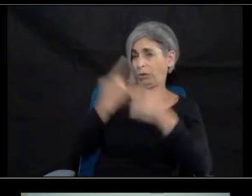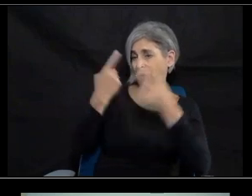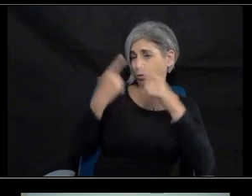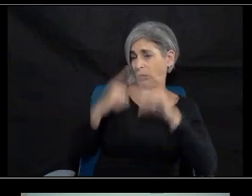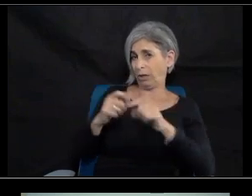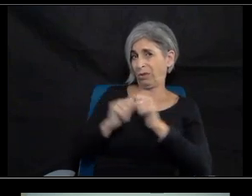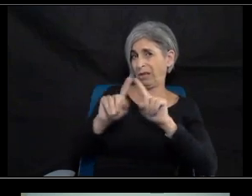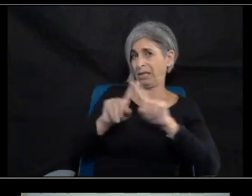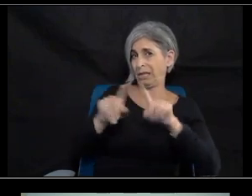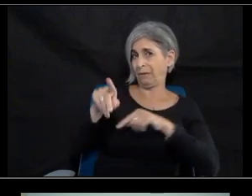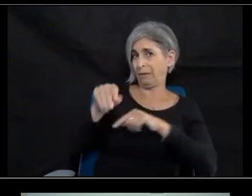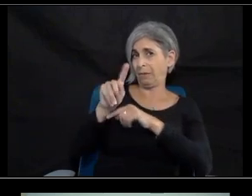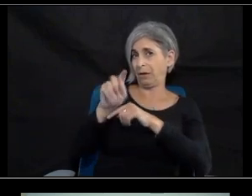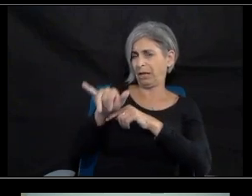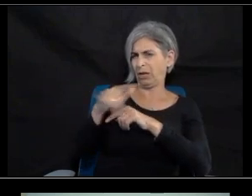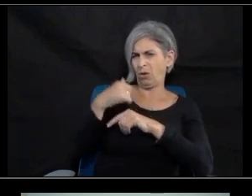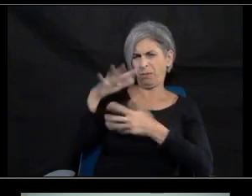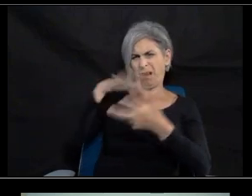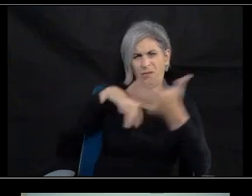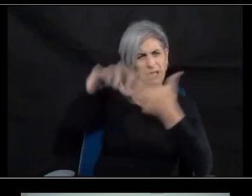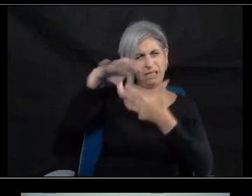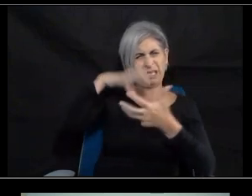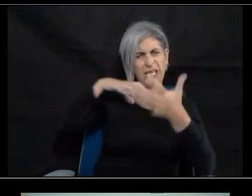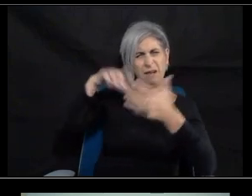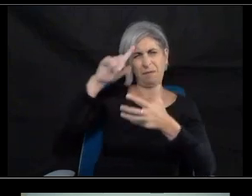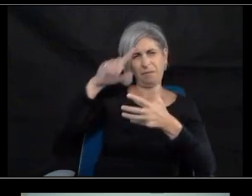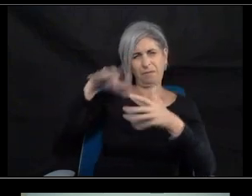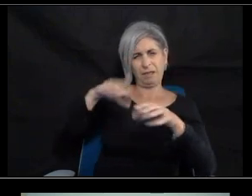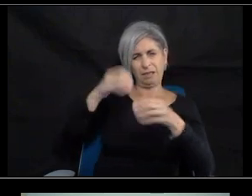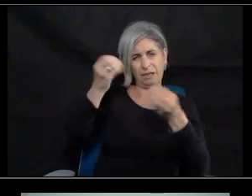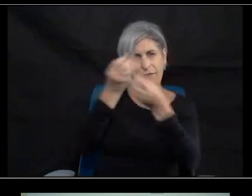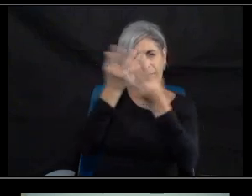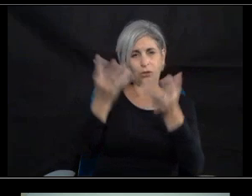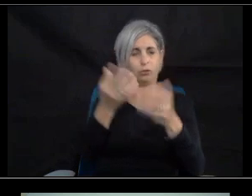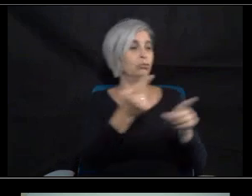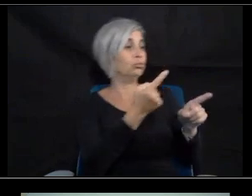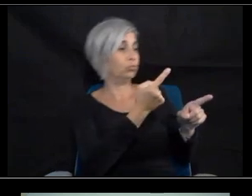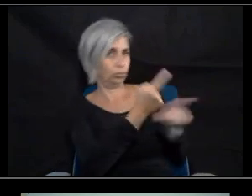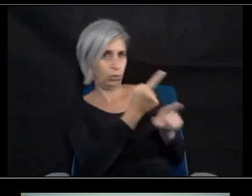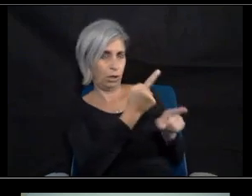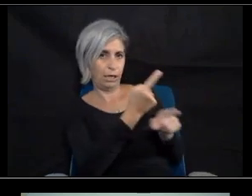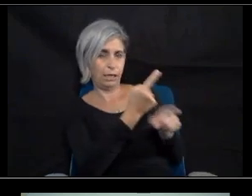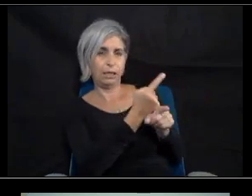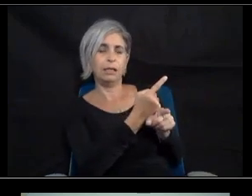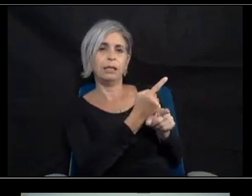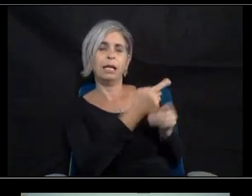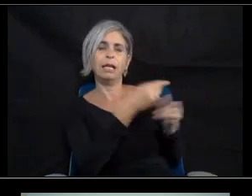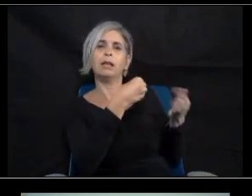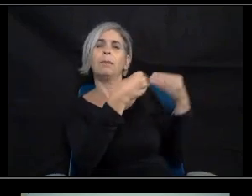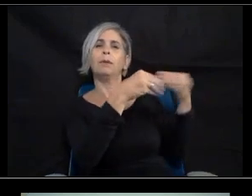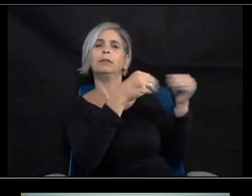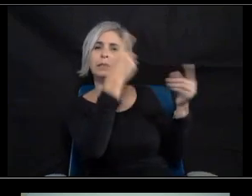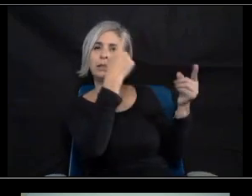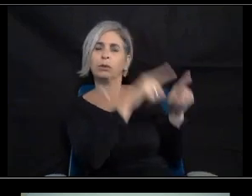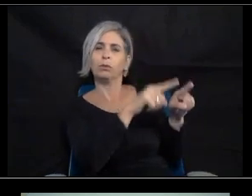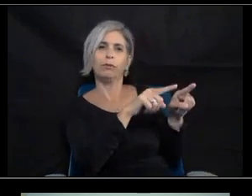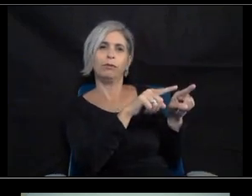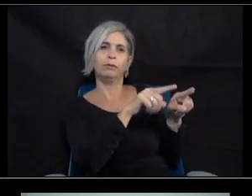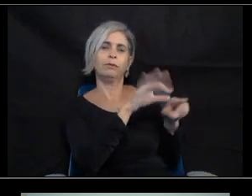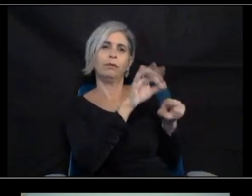different party, or my mixing up my information here. Correct. It's there's a purchase agreement with Pulte Homes.